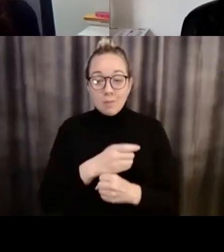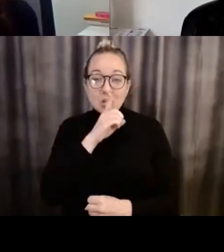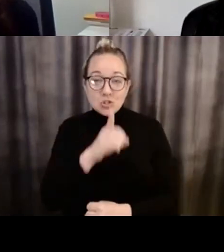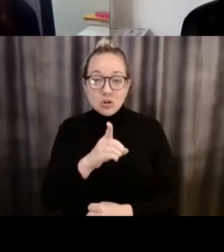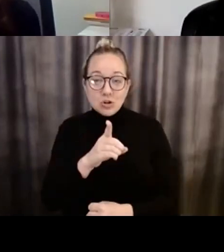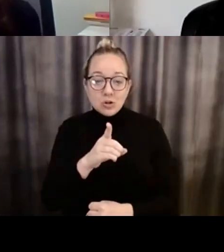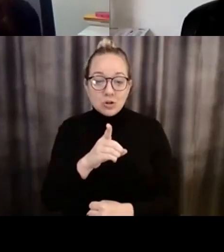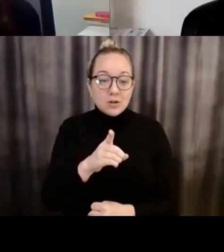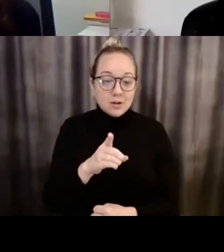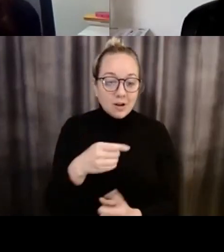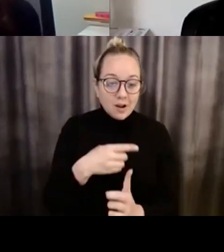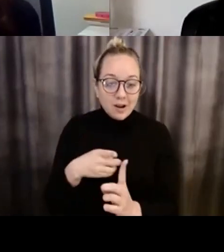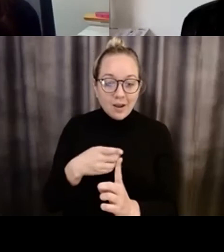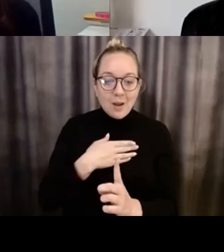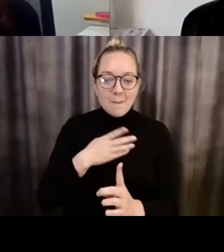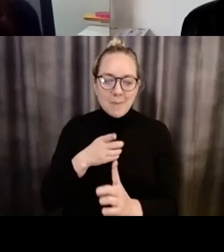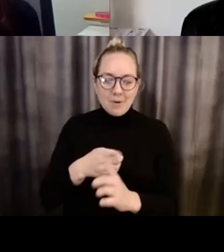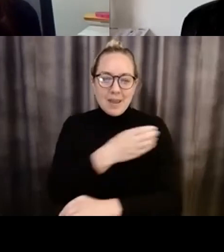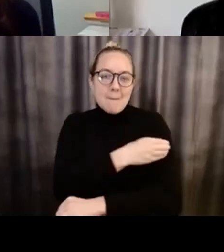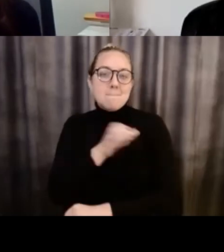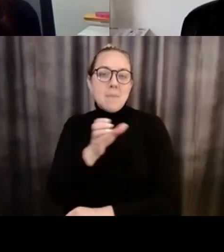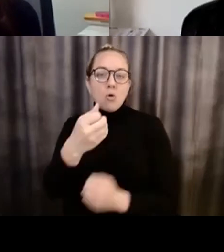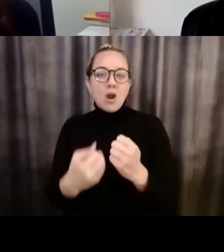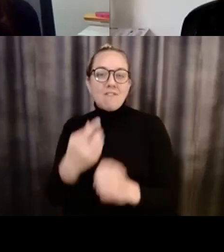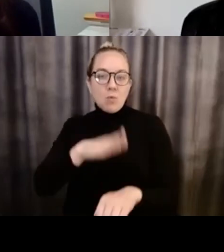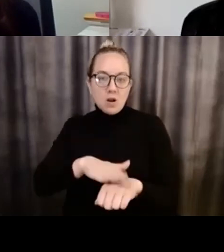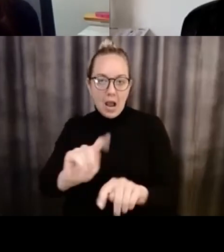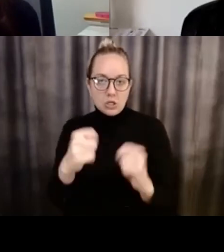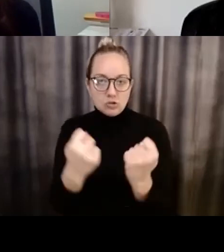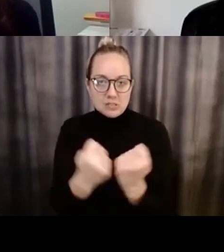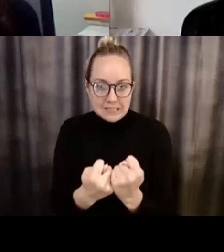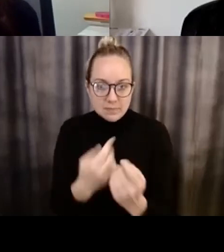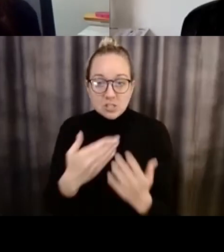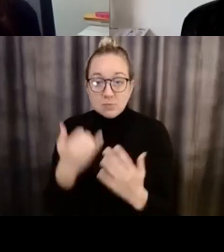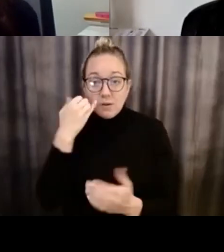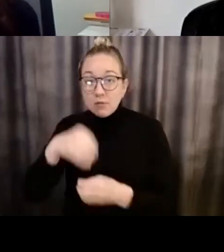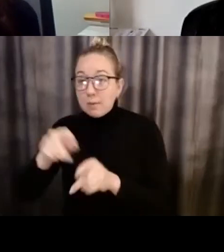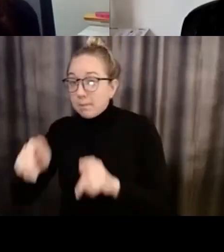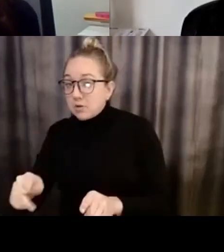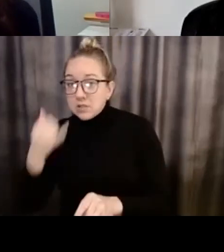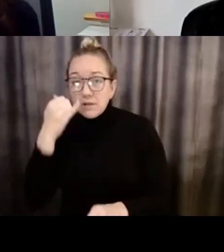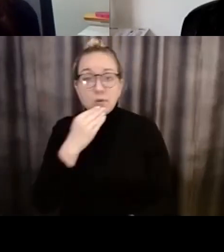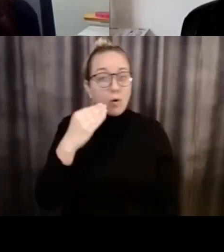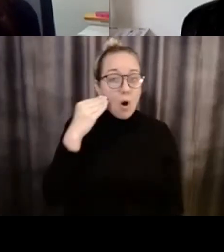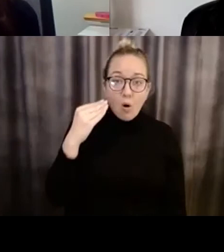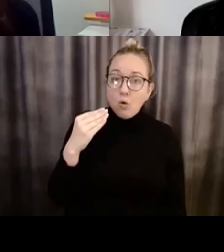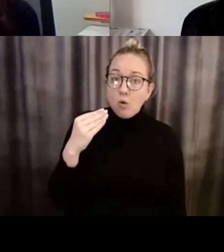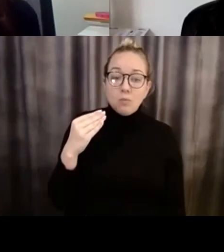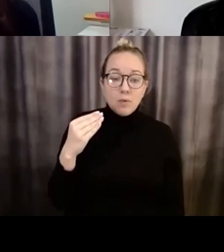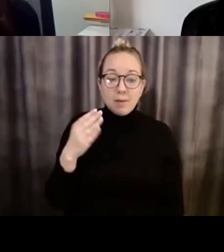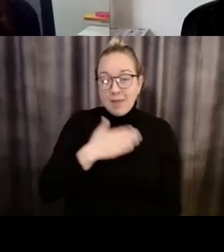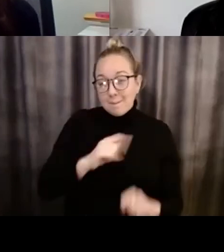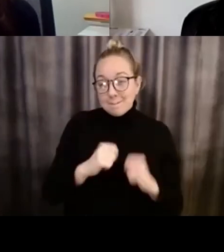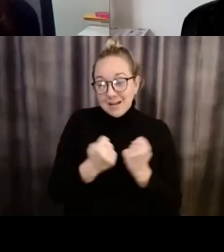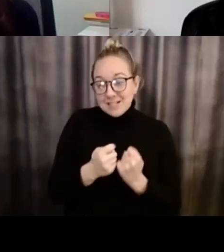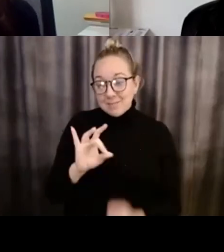team, right? But I do have a team that is largely, it's just women, right? 80%